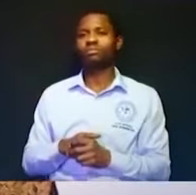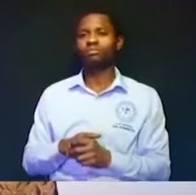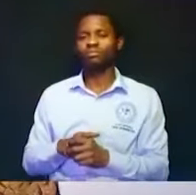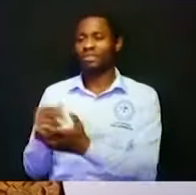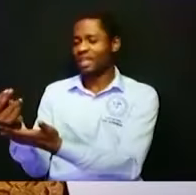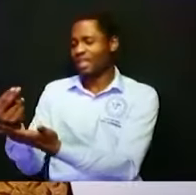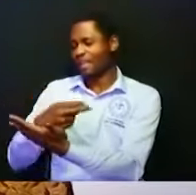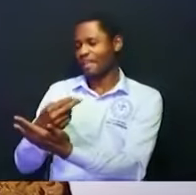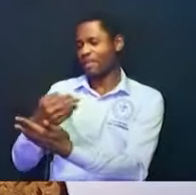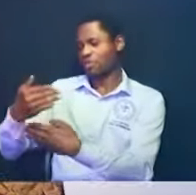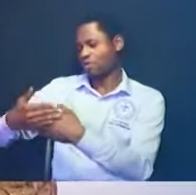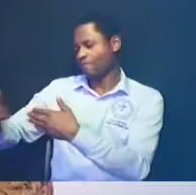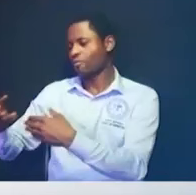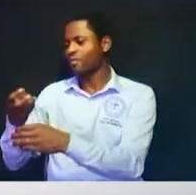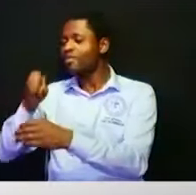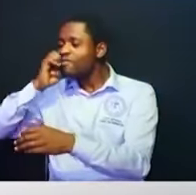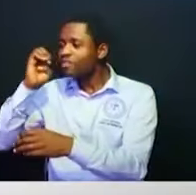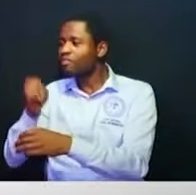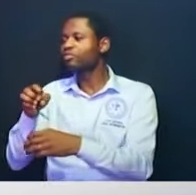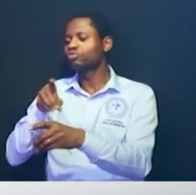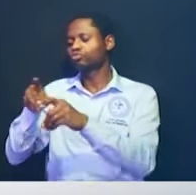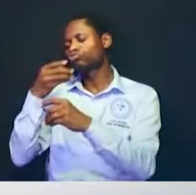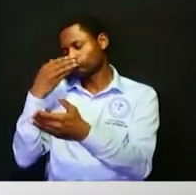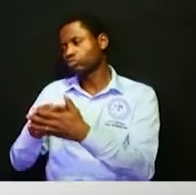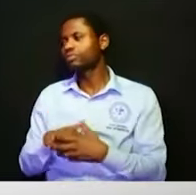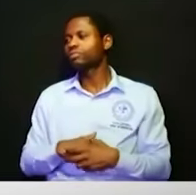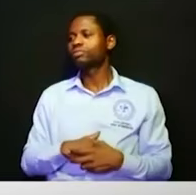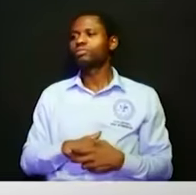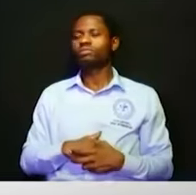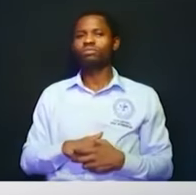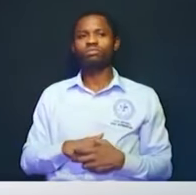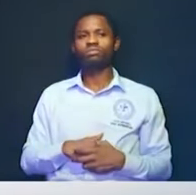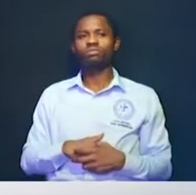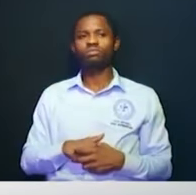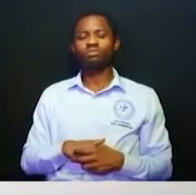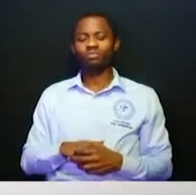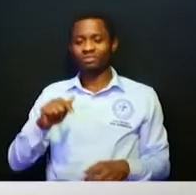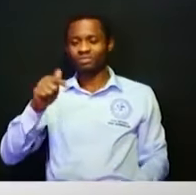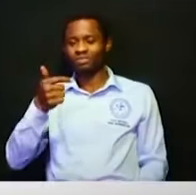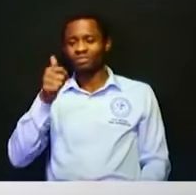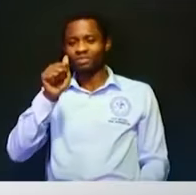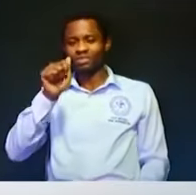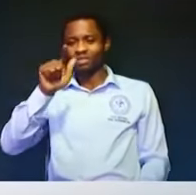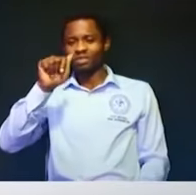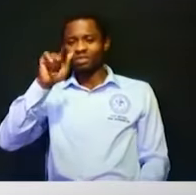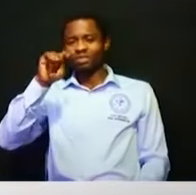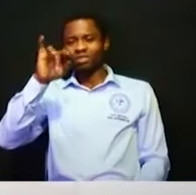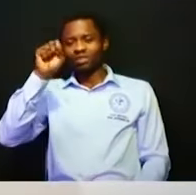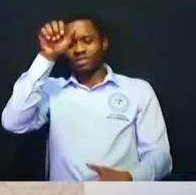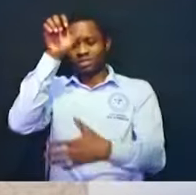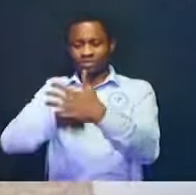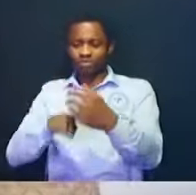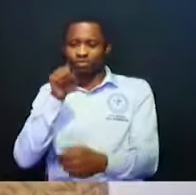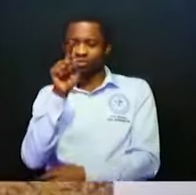evil and do good. Ɔmɔdi atwe wo ho fi bɔne ho na ye papa. Galatians 1:22. Yɛhwɛ Galati 4 ɔma no tie di